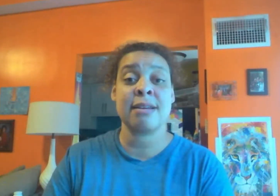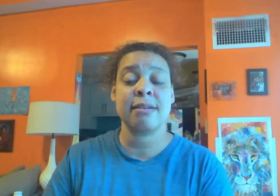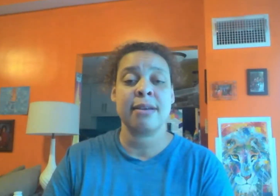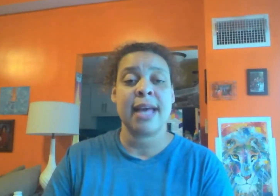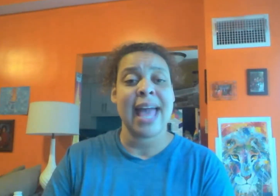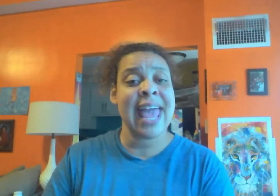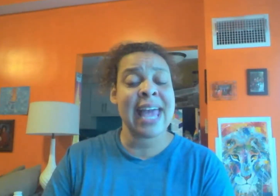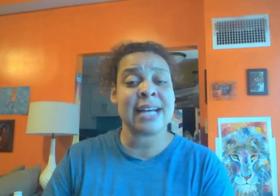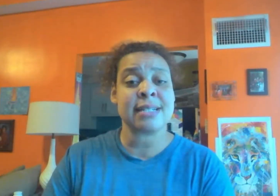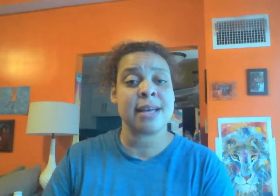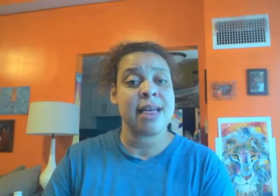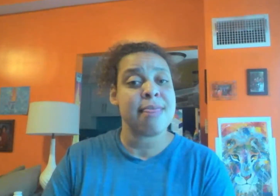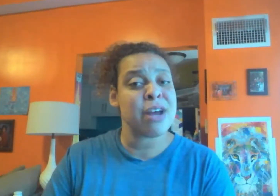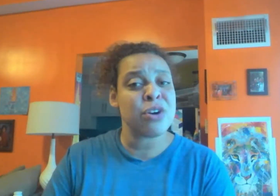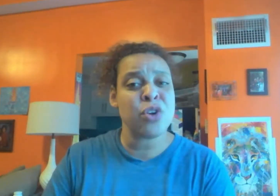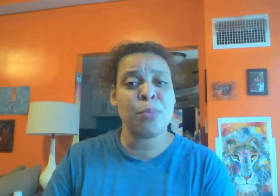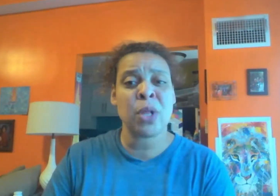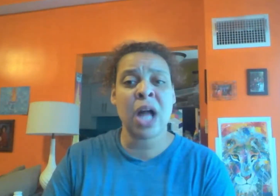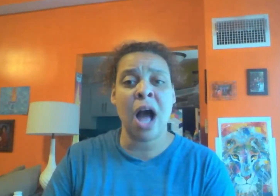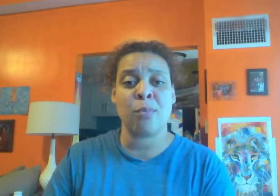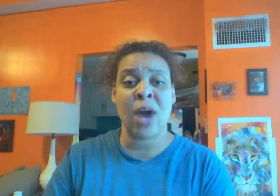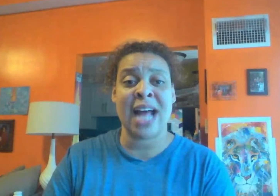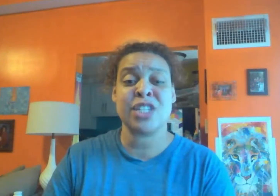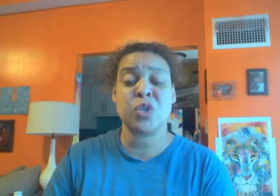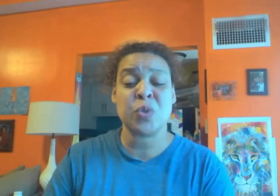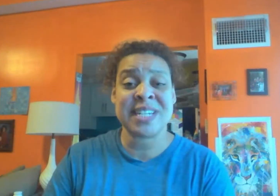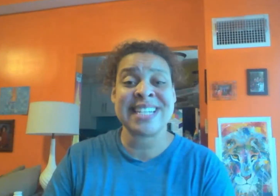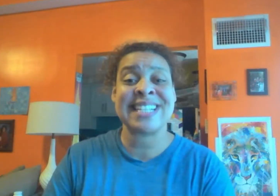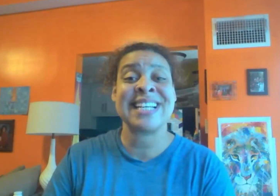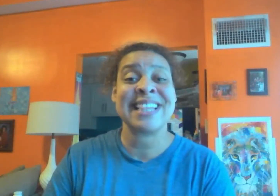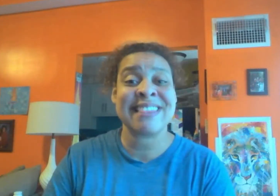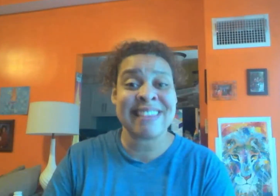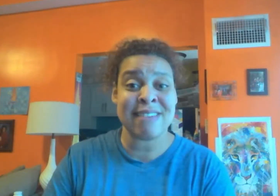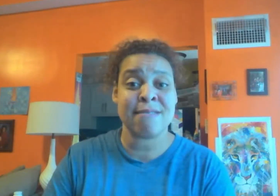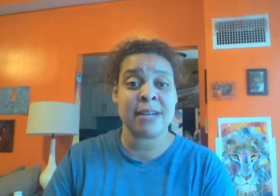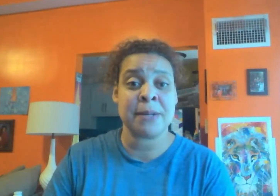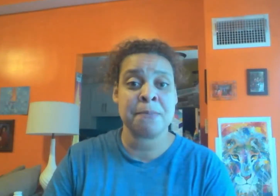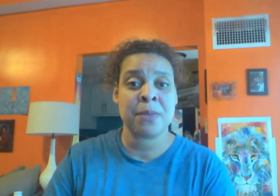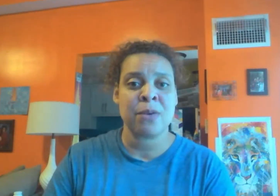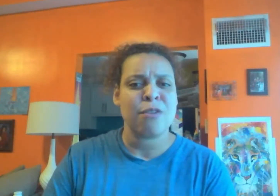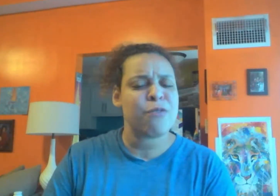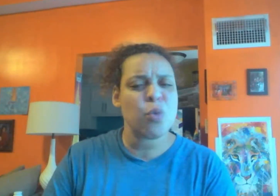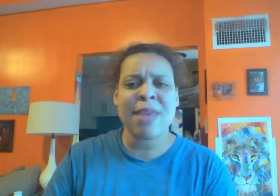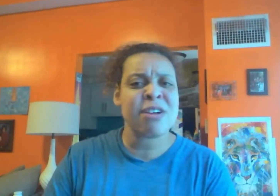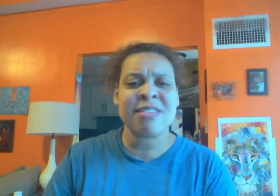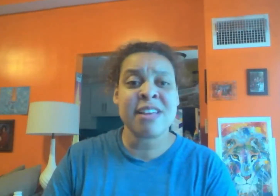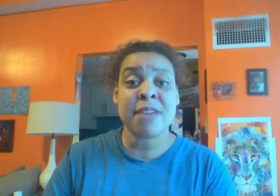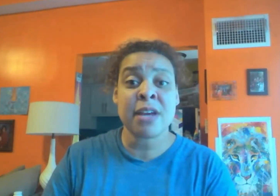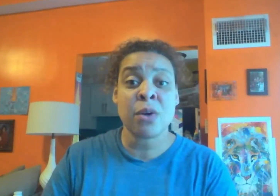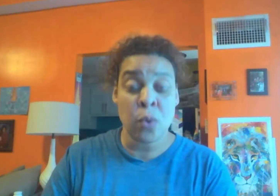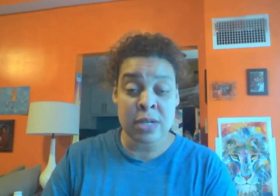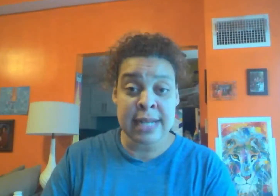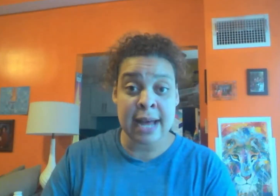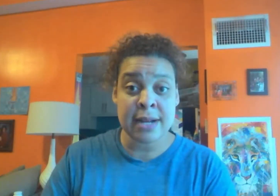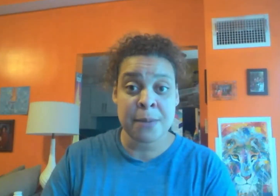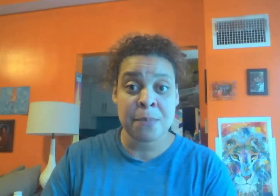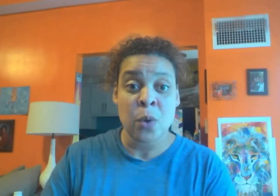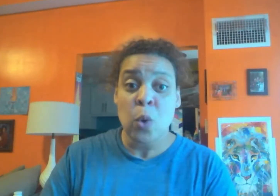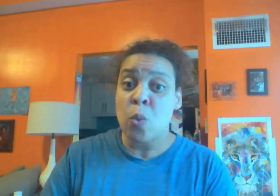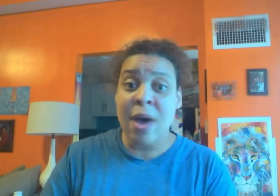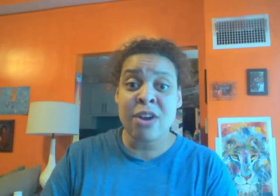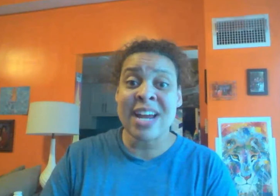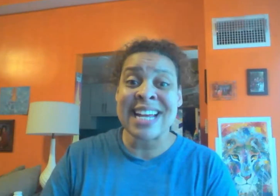soldiers dead and their noble comrades who still live. For whether living or